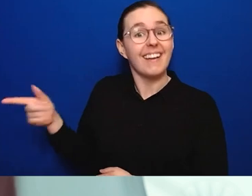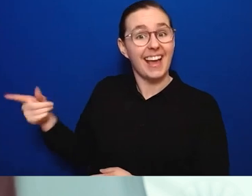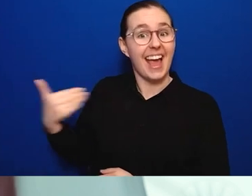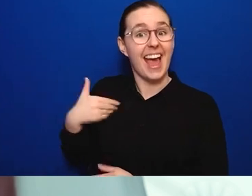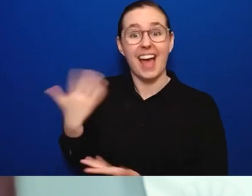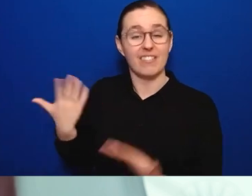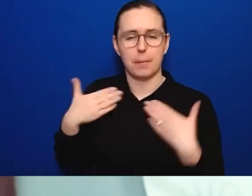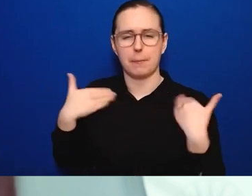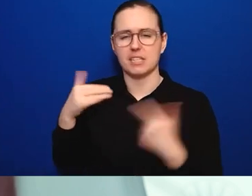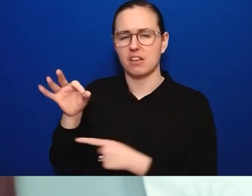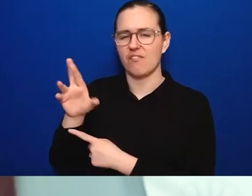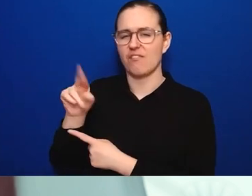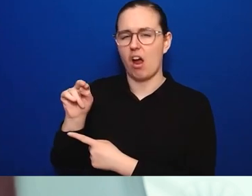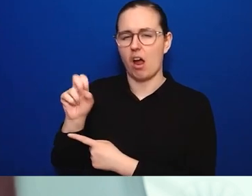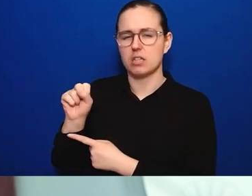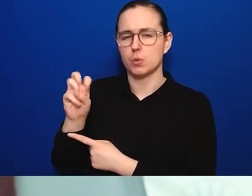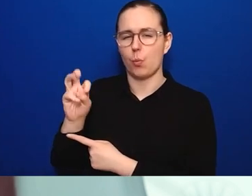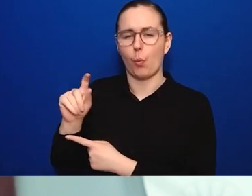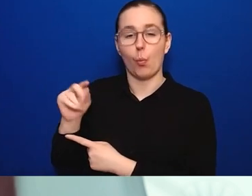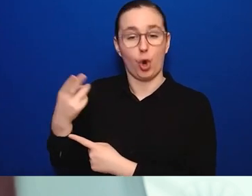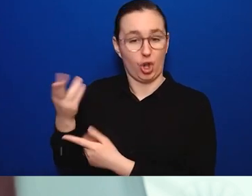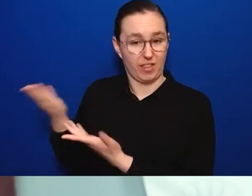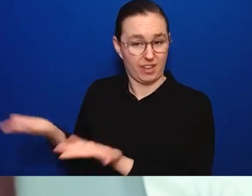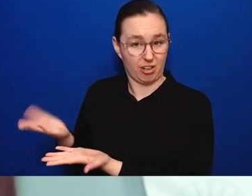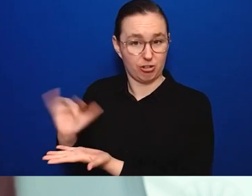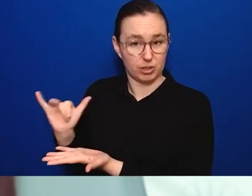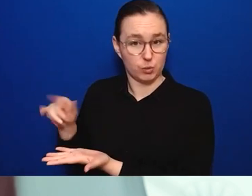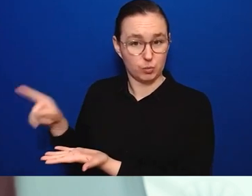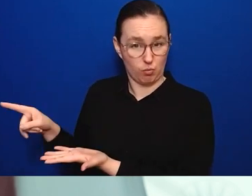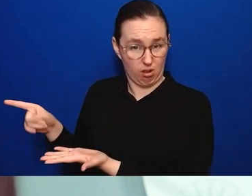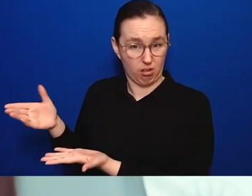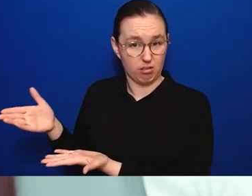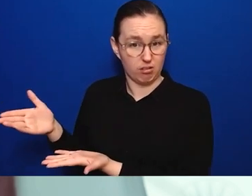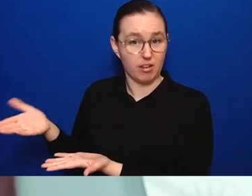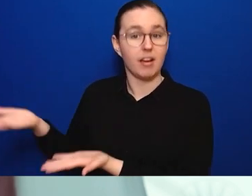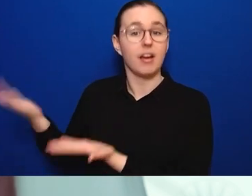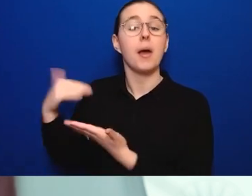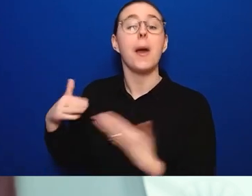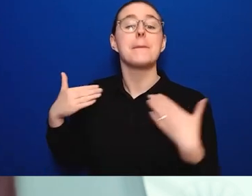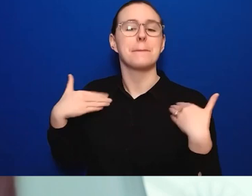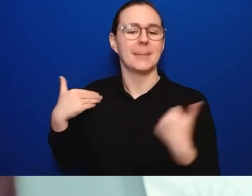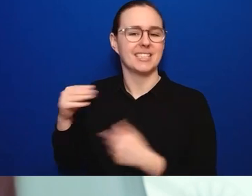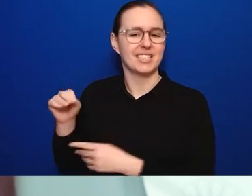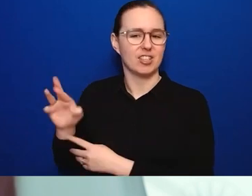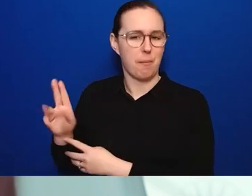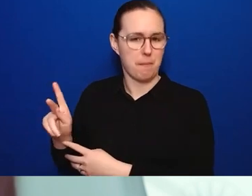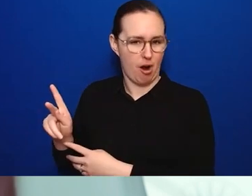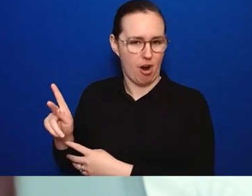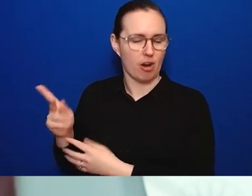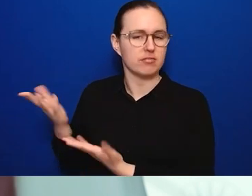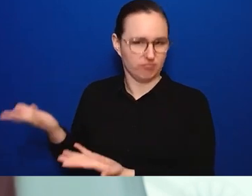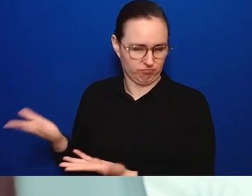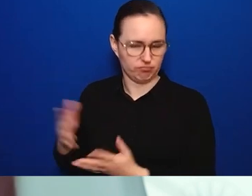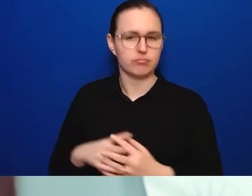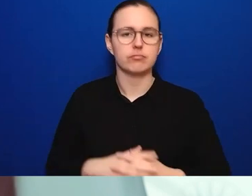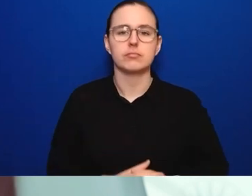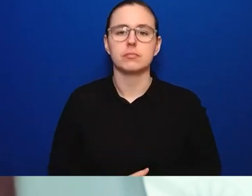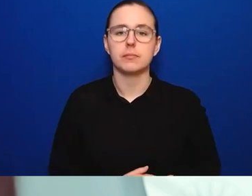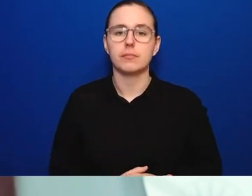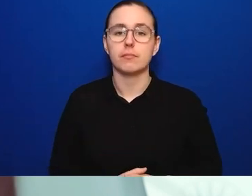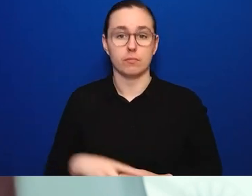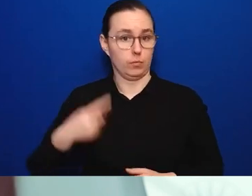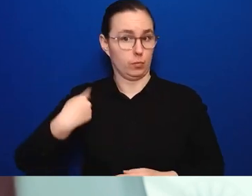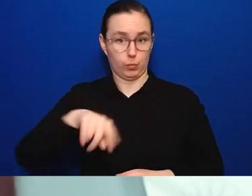on Indigenous Women. And together, we are working towards two important goals. One, keeping Indigenous